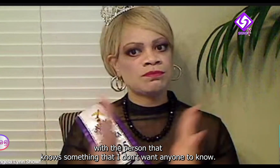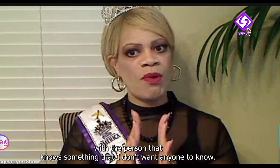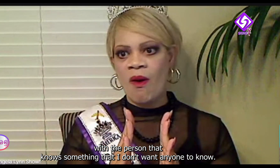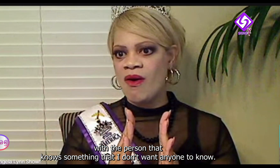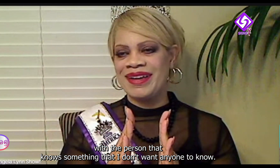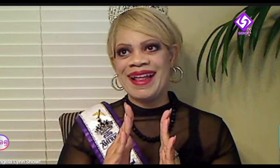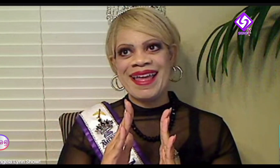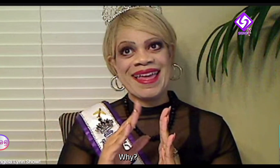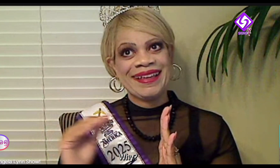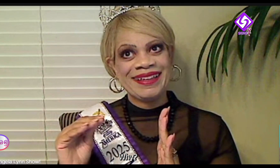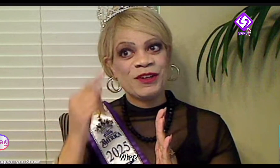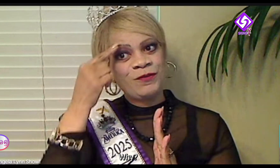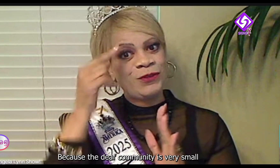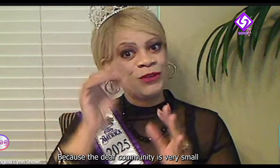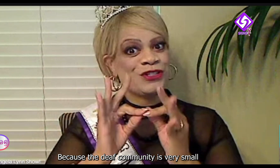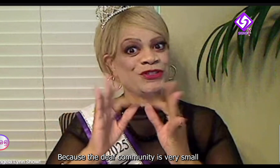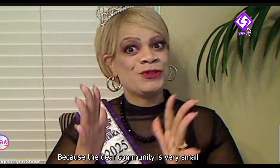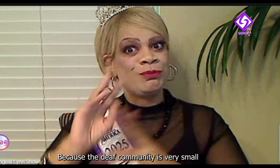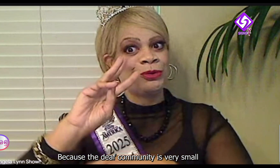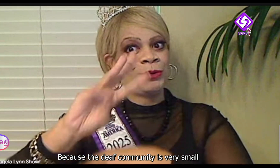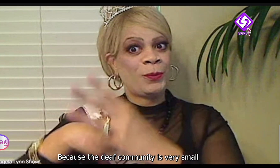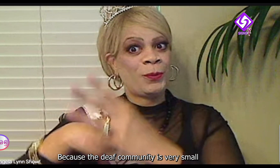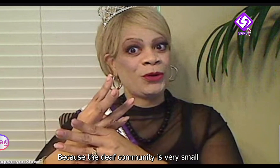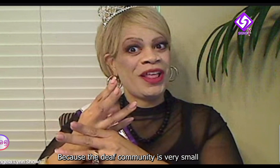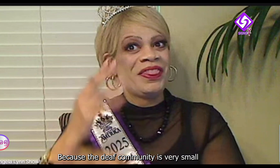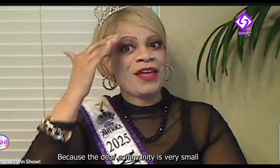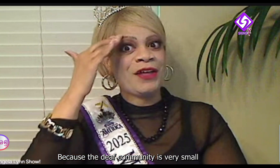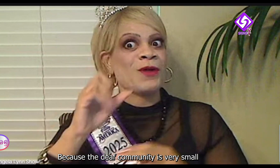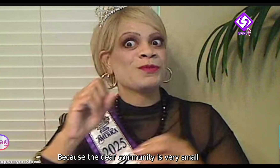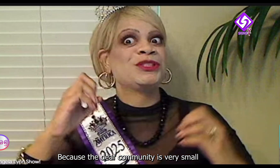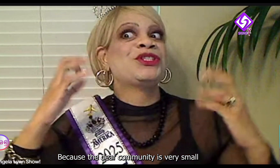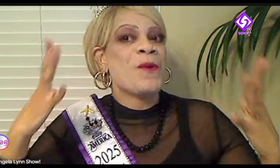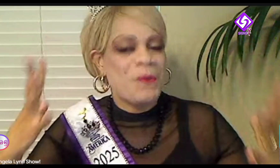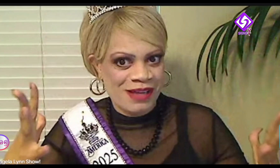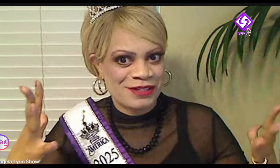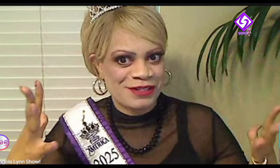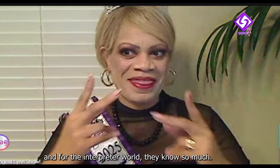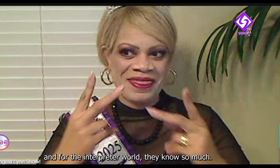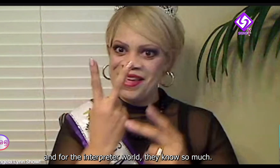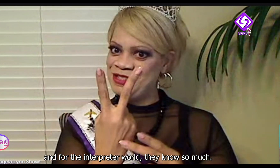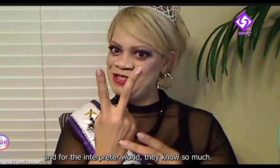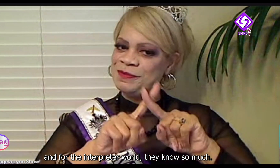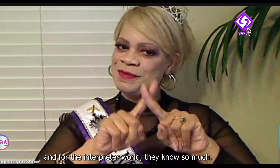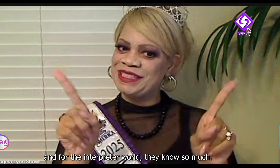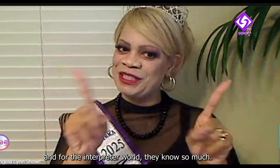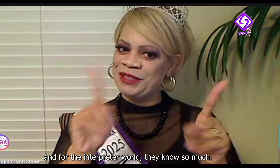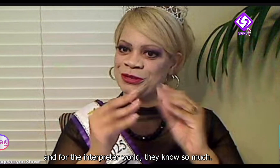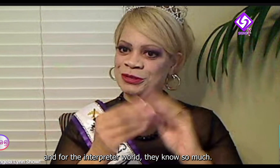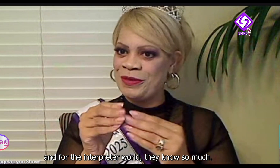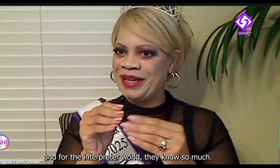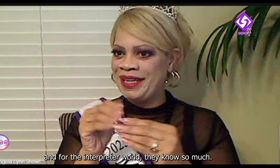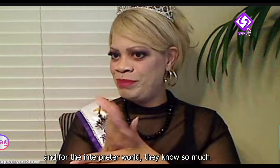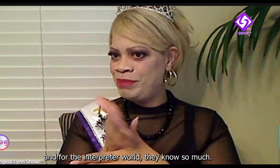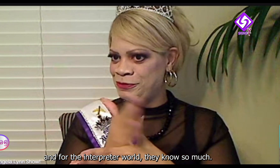want anyone to know. Why? Because the deaf community is very small. And for the